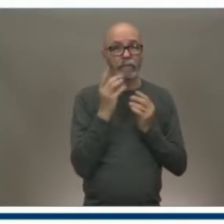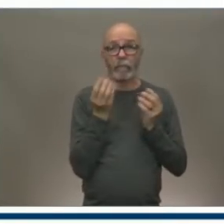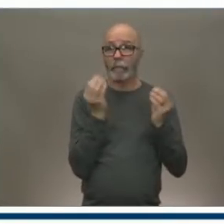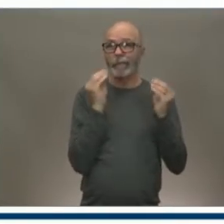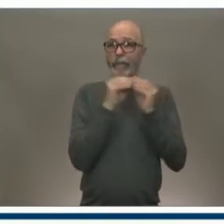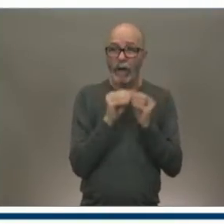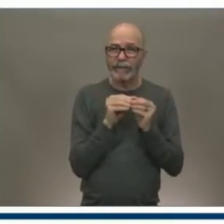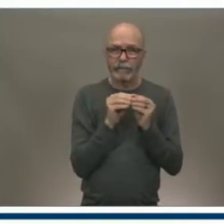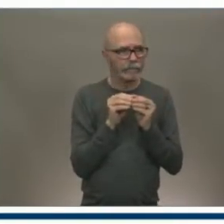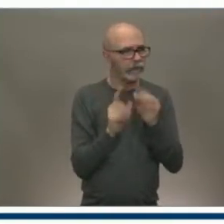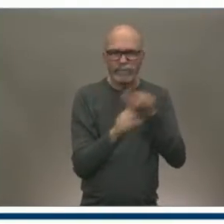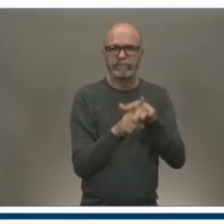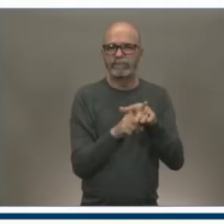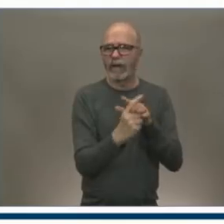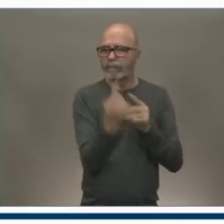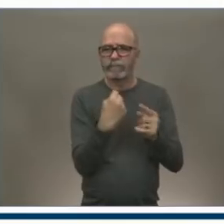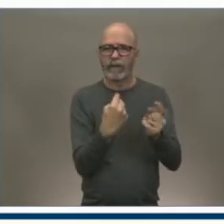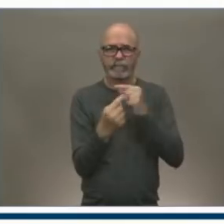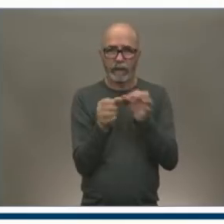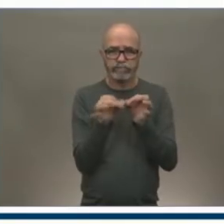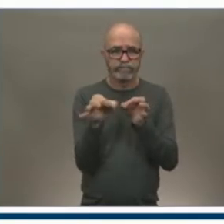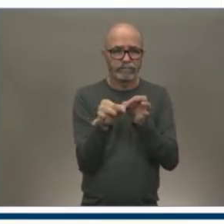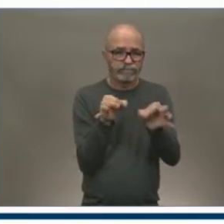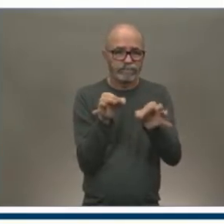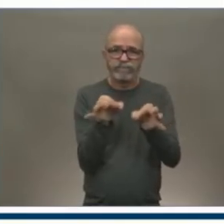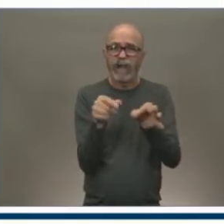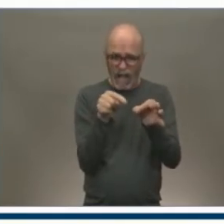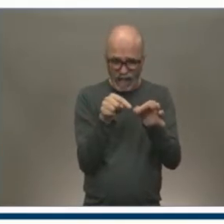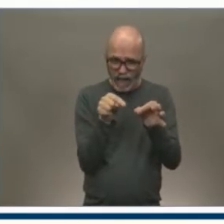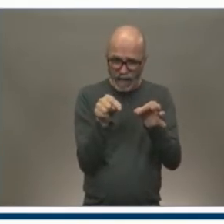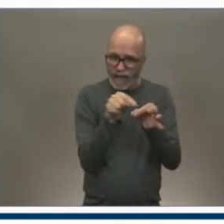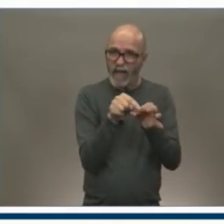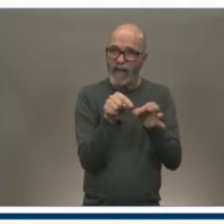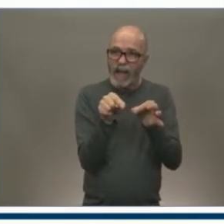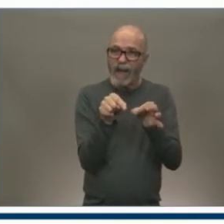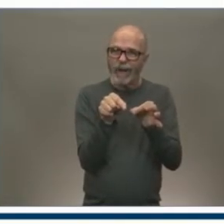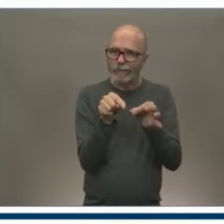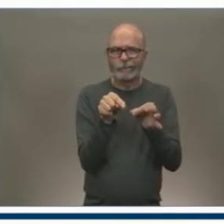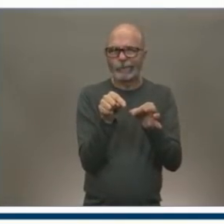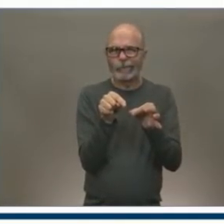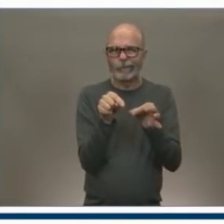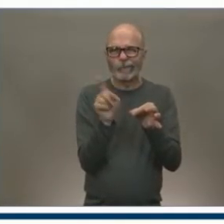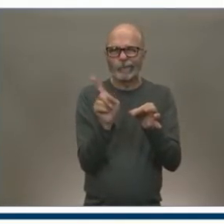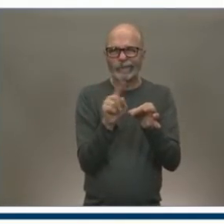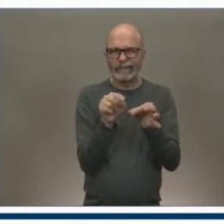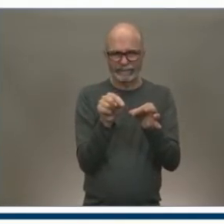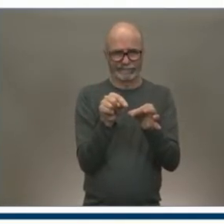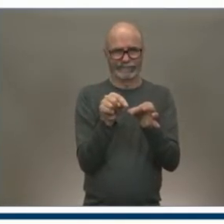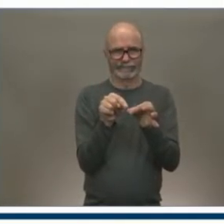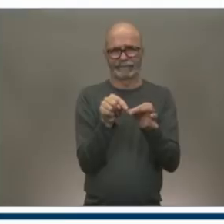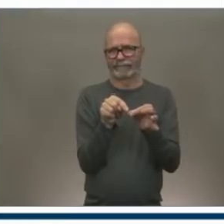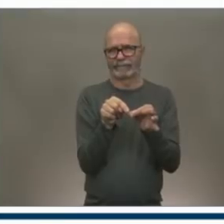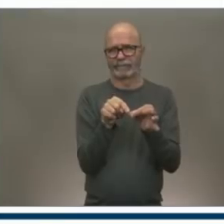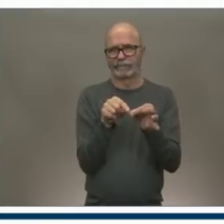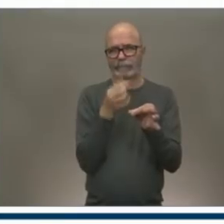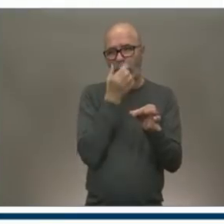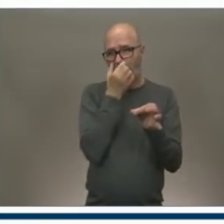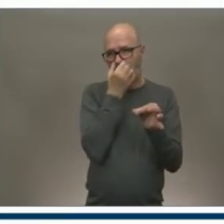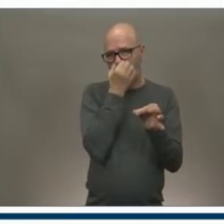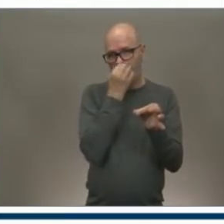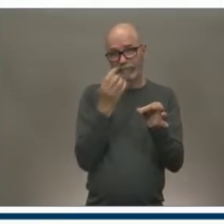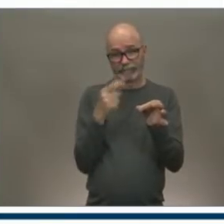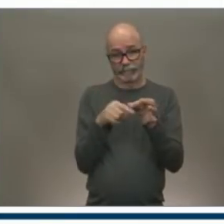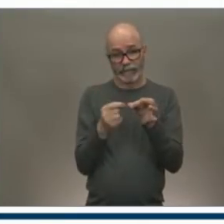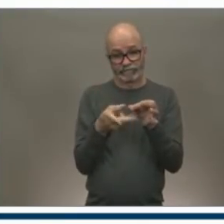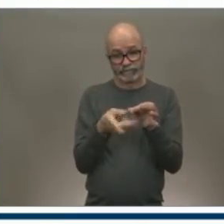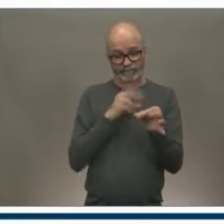cases that we were concerned, really very short incubation period, so a very short period of time between when somebody was exposed and they became